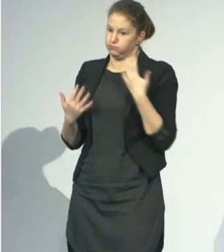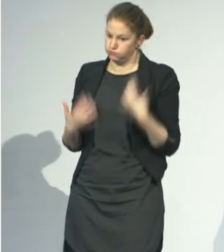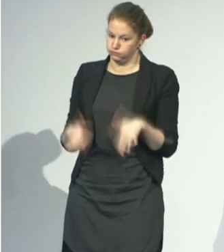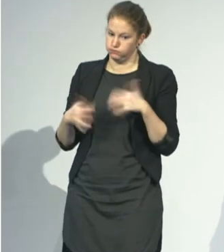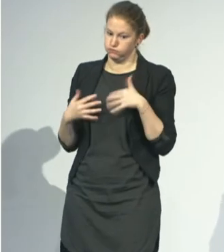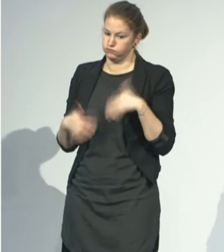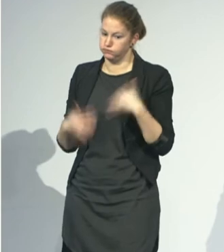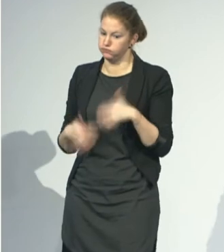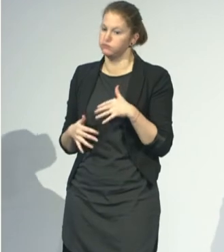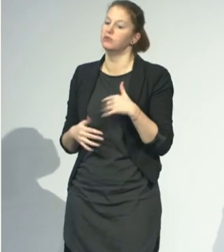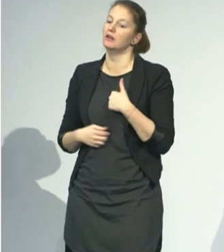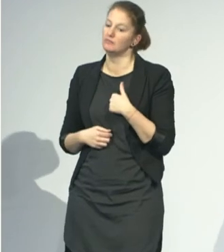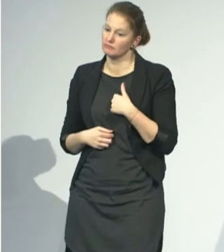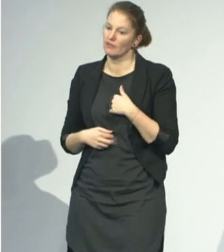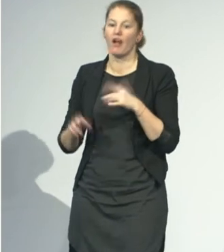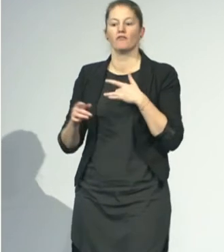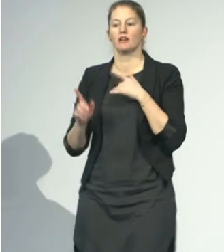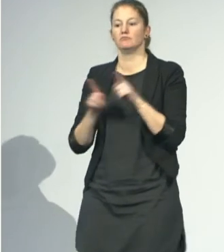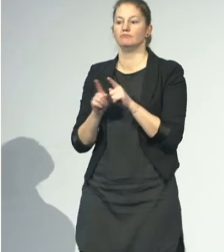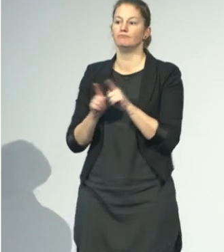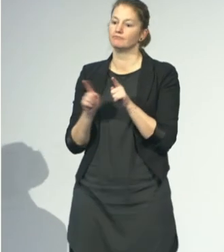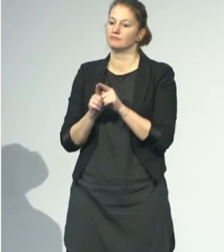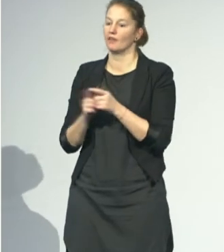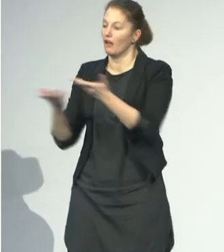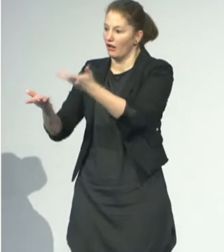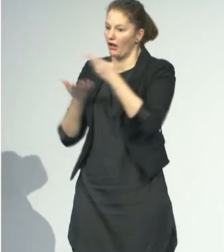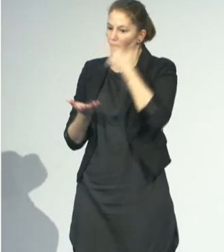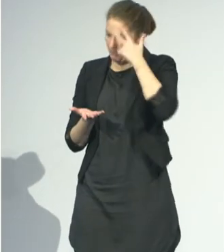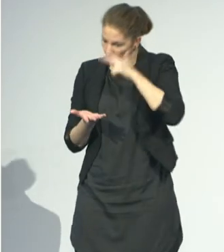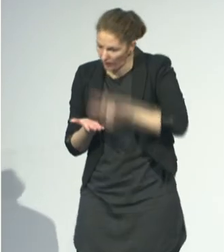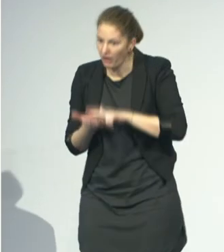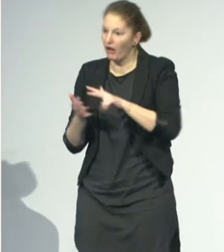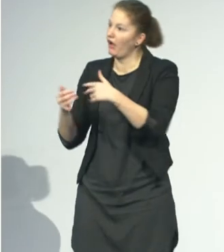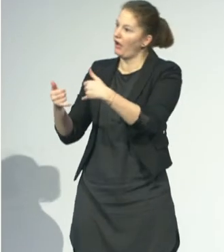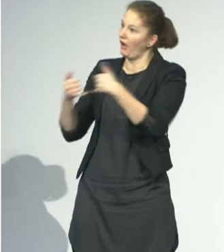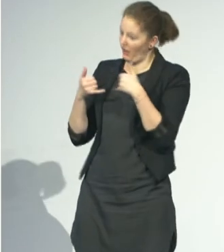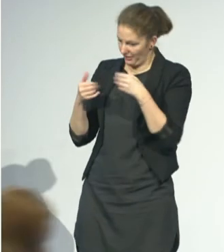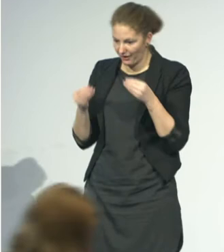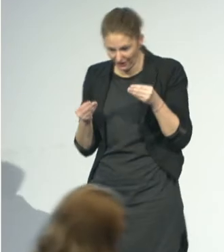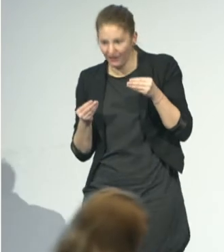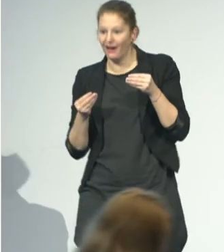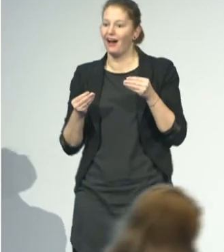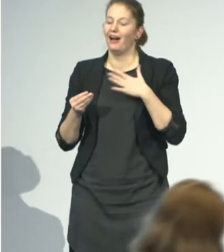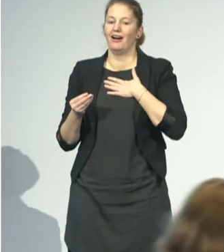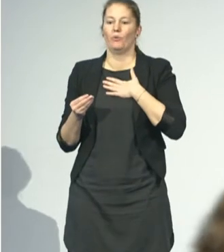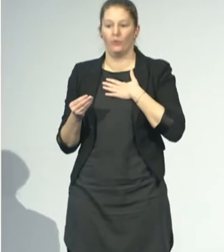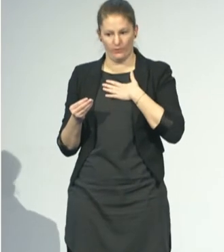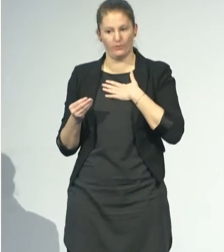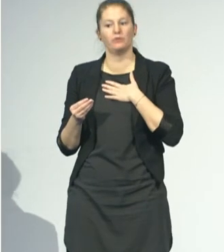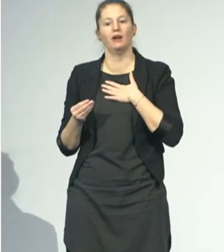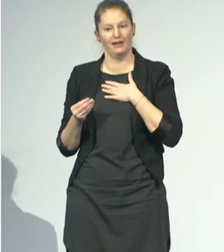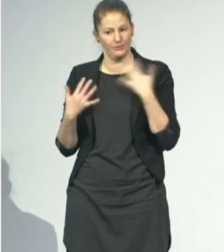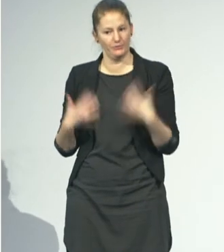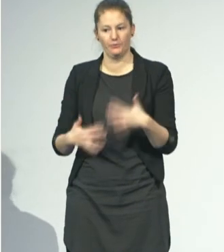be awarded with the people that come to this conference was very humbling for us. And our project,